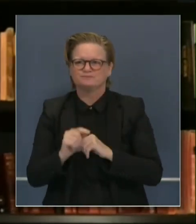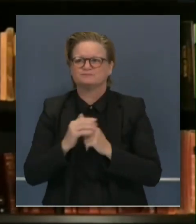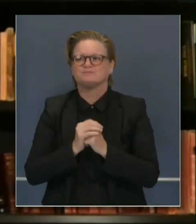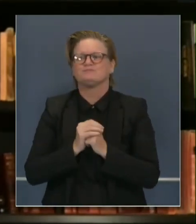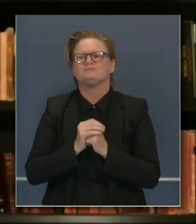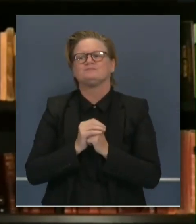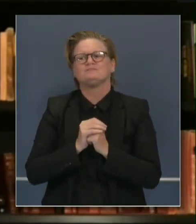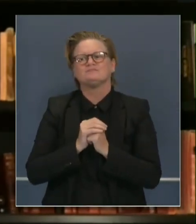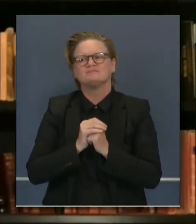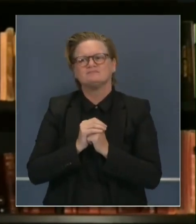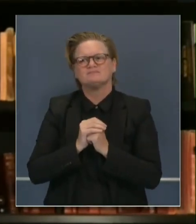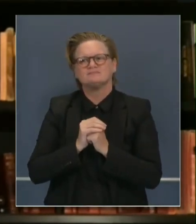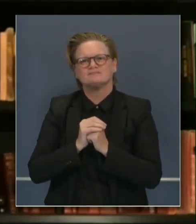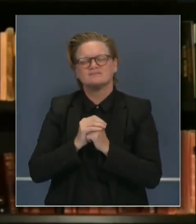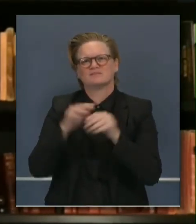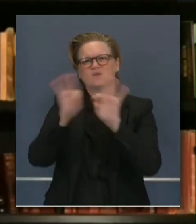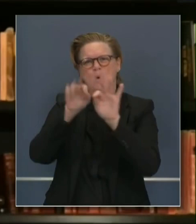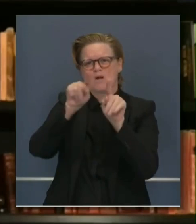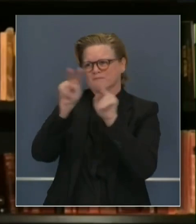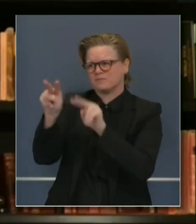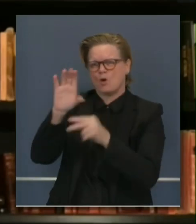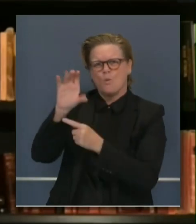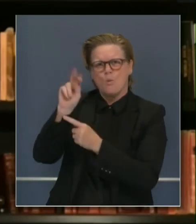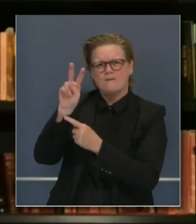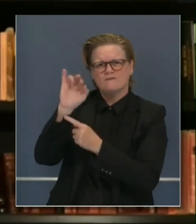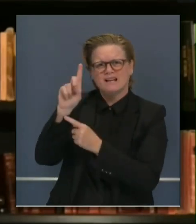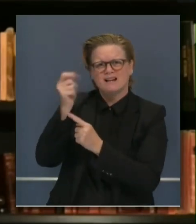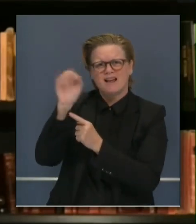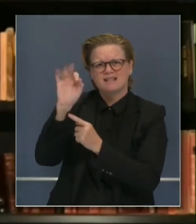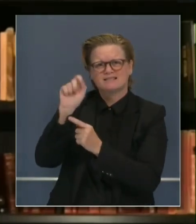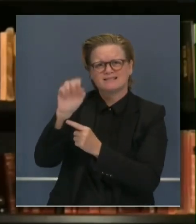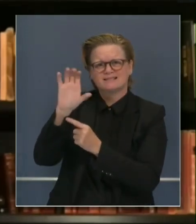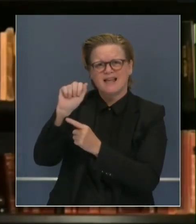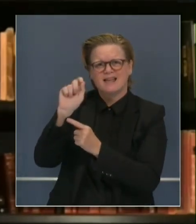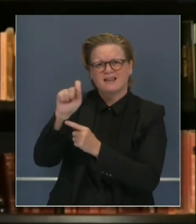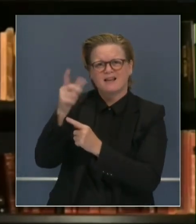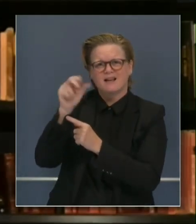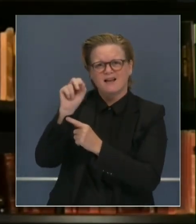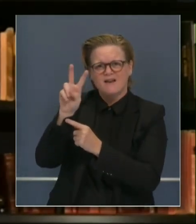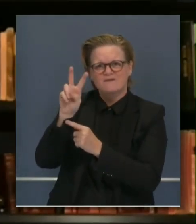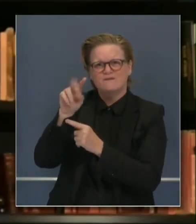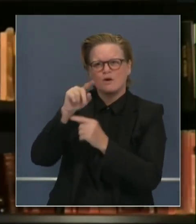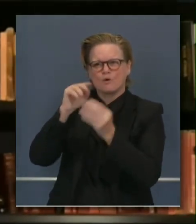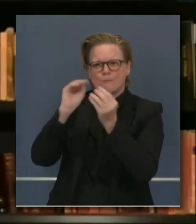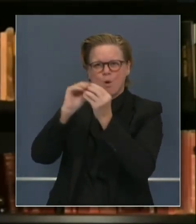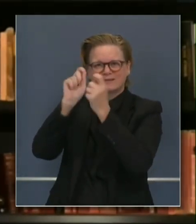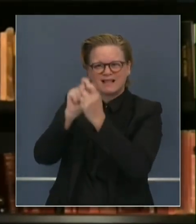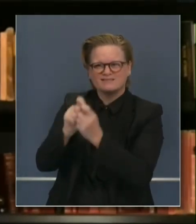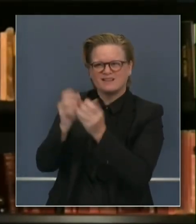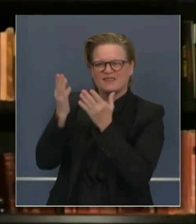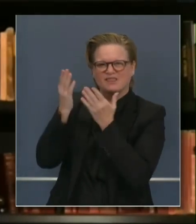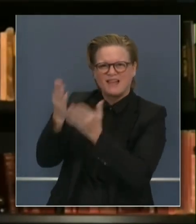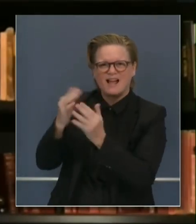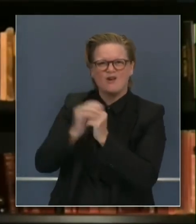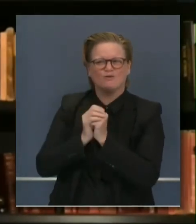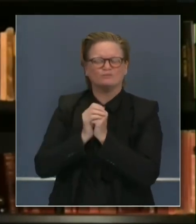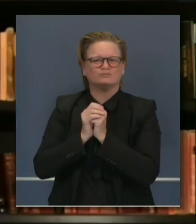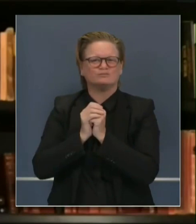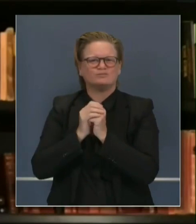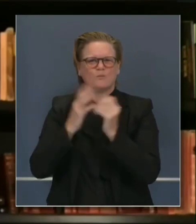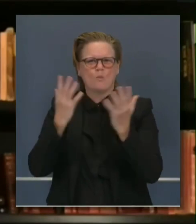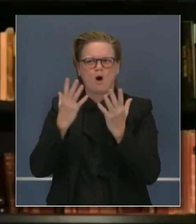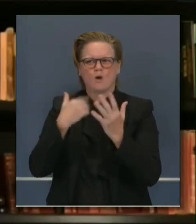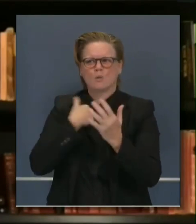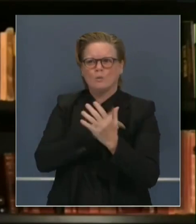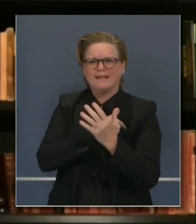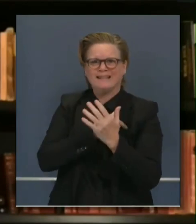covid19.ca.gov website to get constant updates, that information, learn more about what we put out here today. And again,